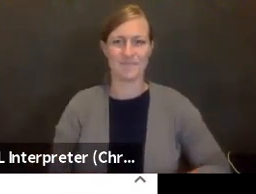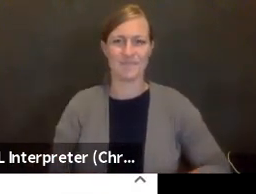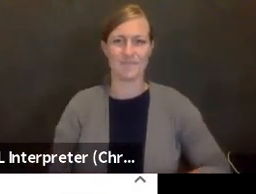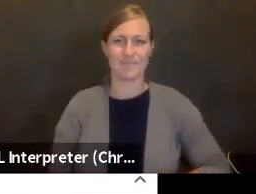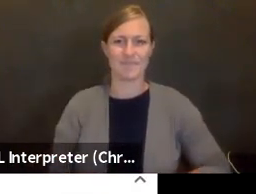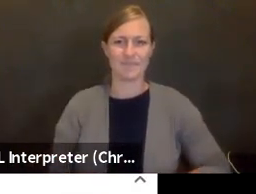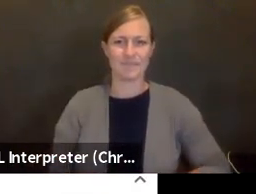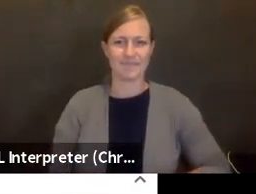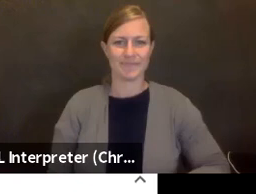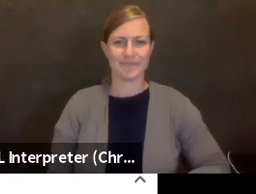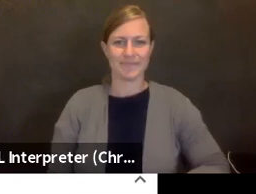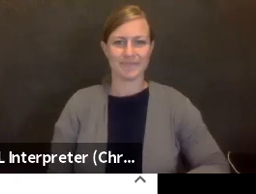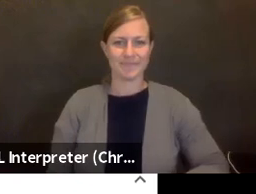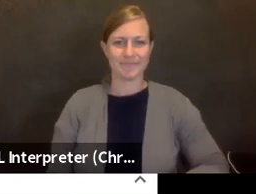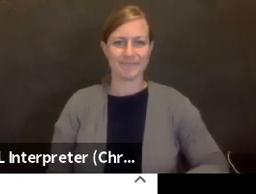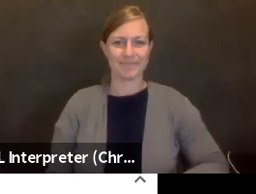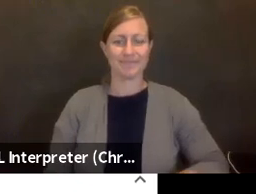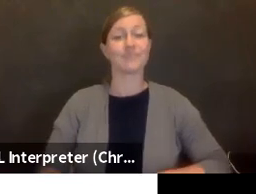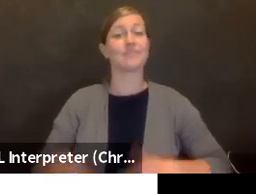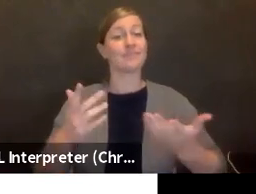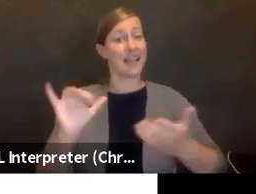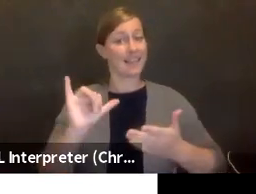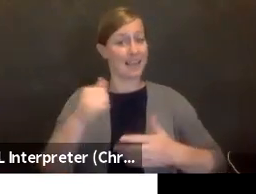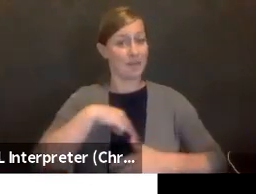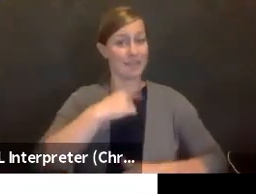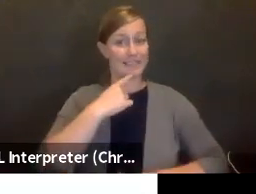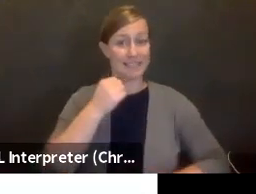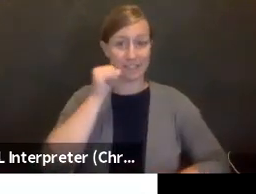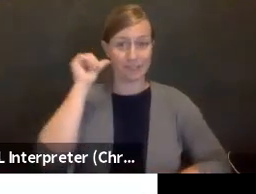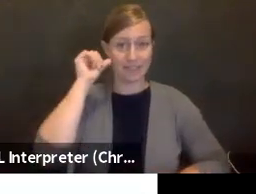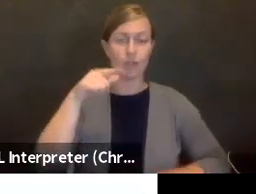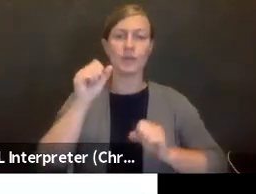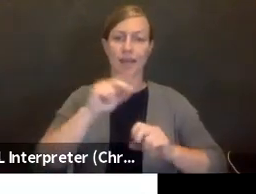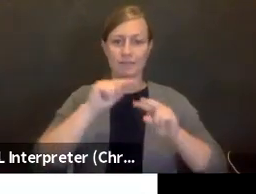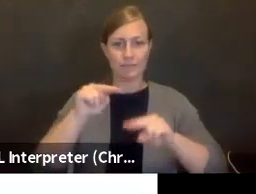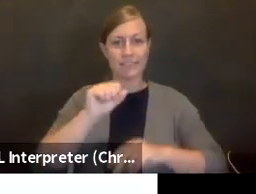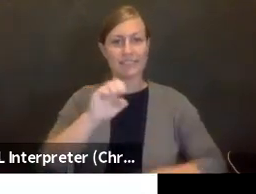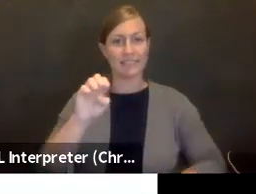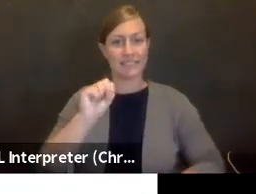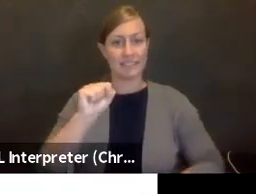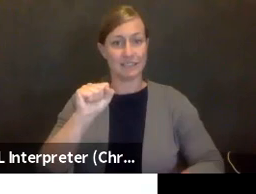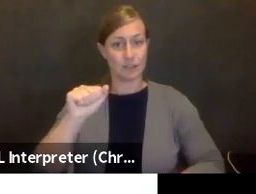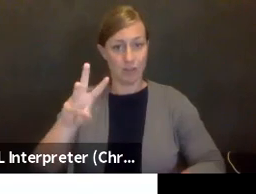So, like we said yesterday, you can go to Seesaw by